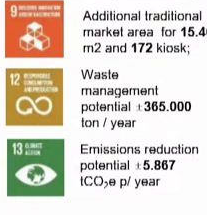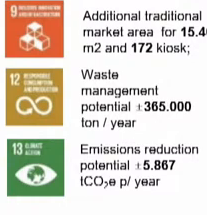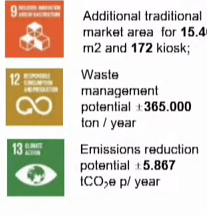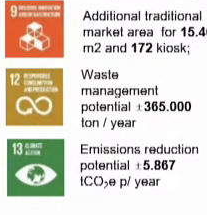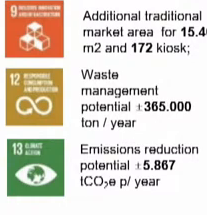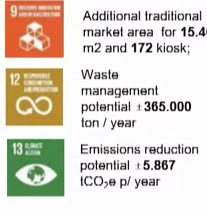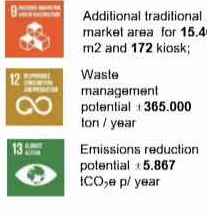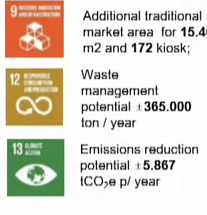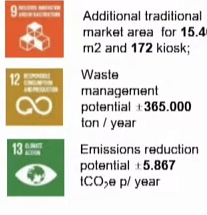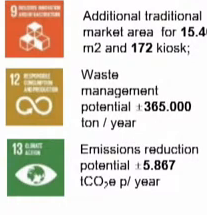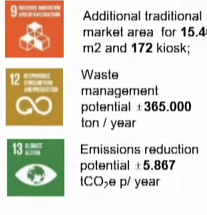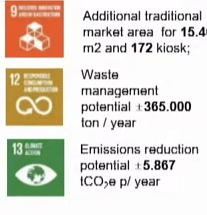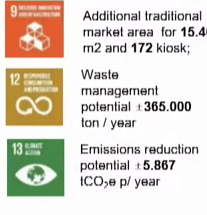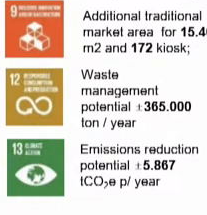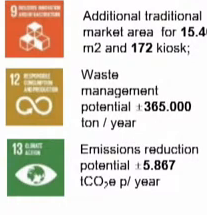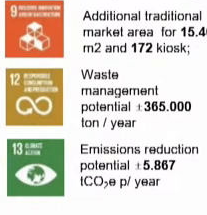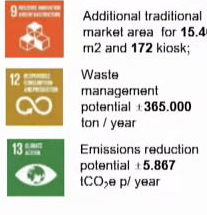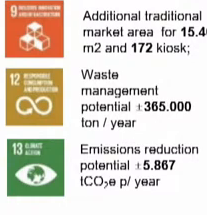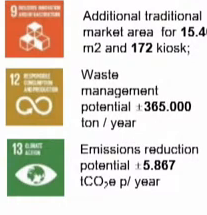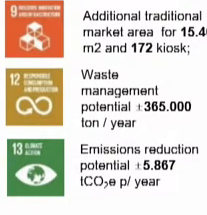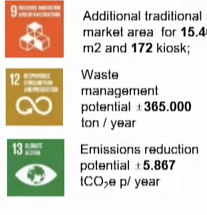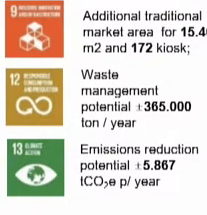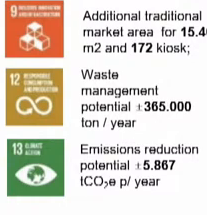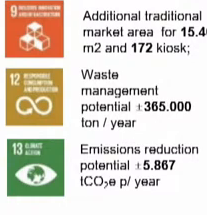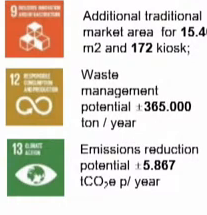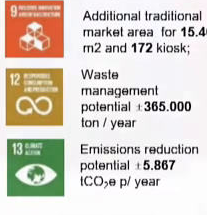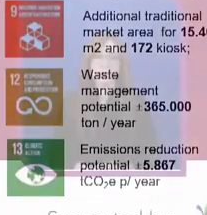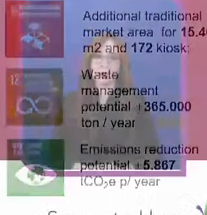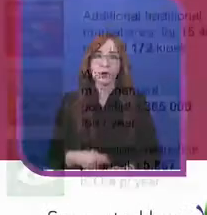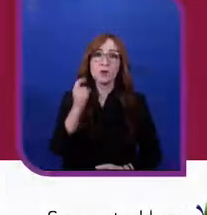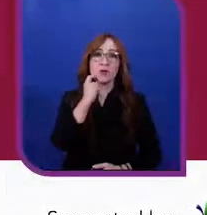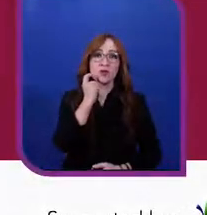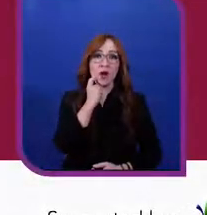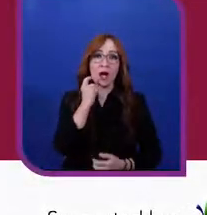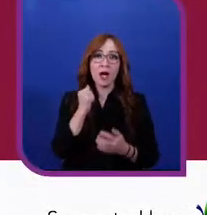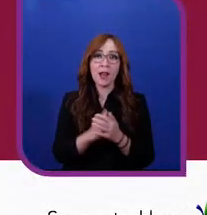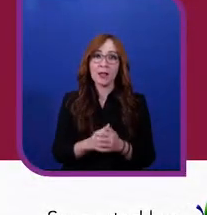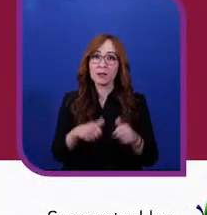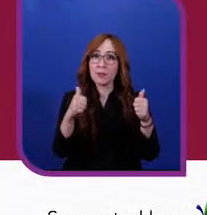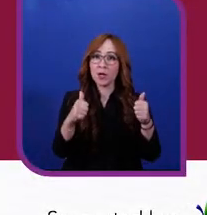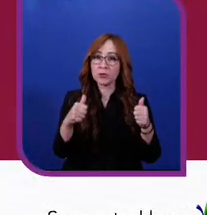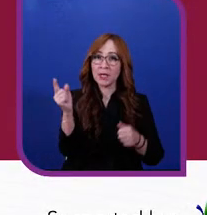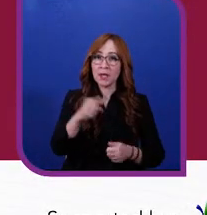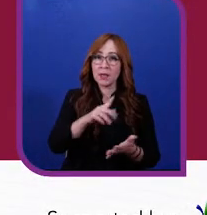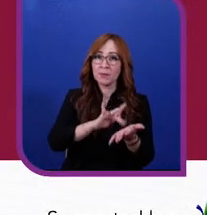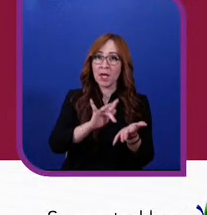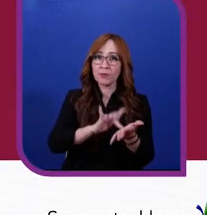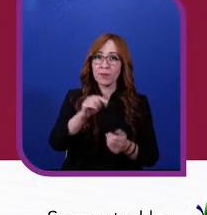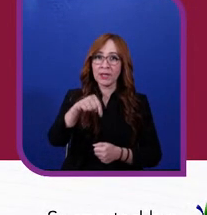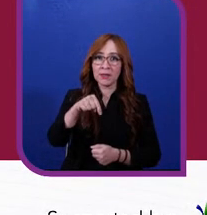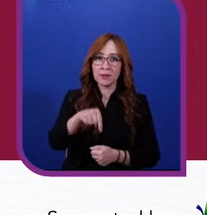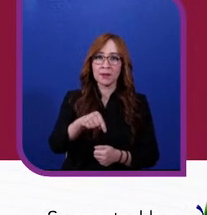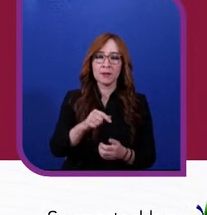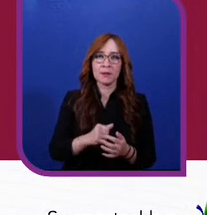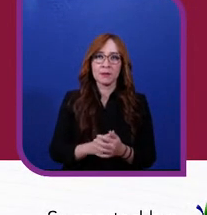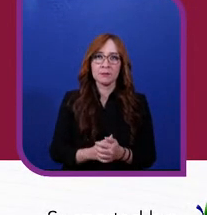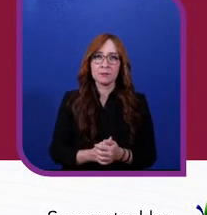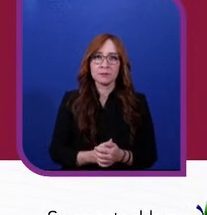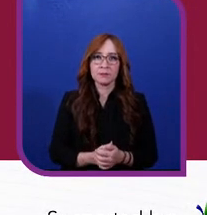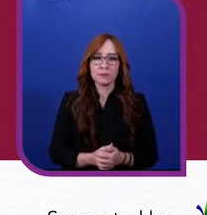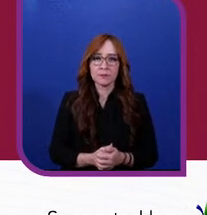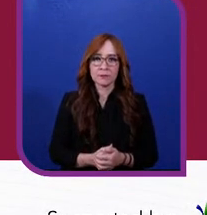the uniqueness ya of this platform adegan Element of this platform